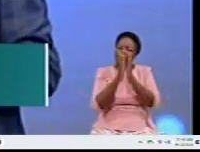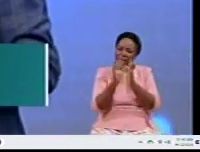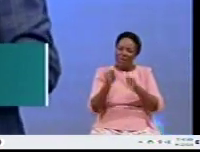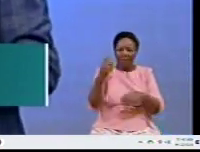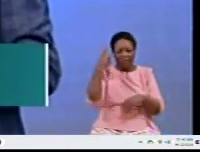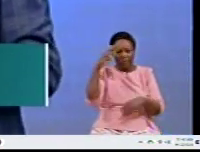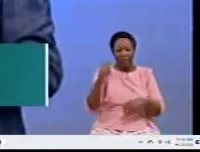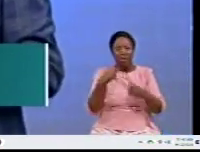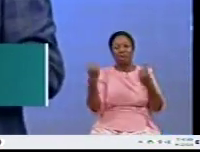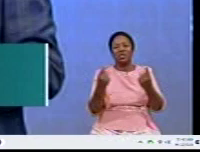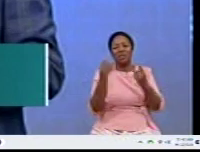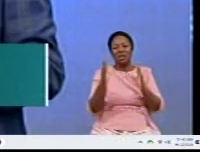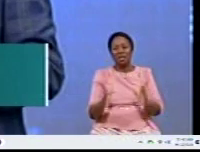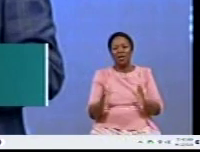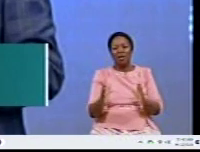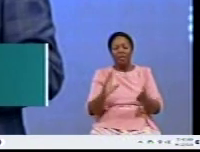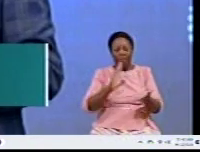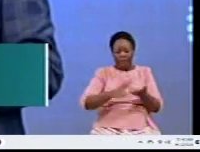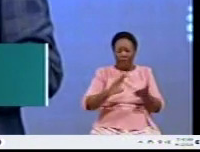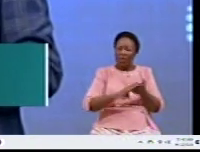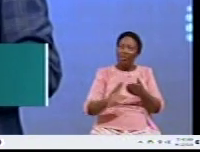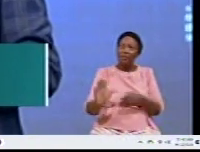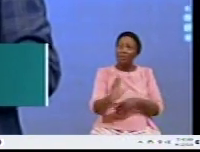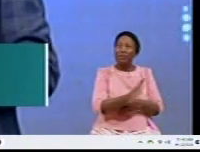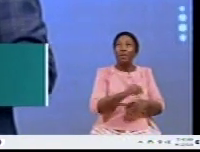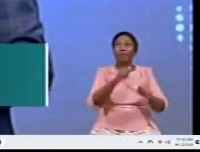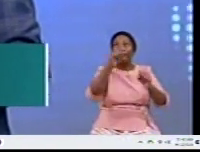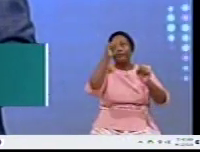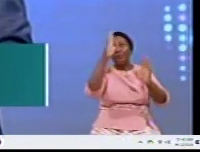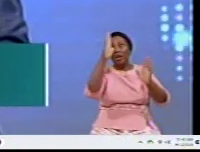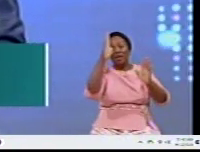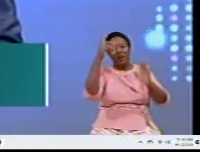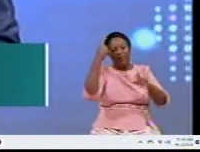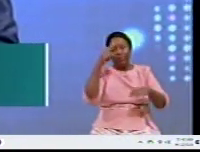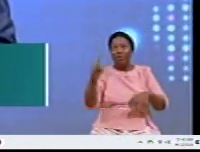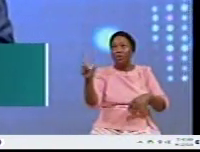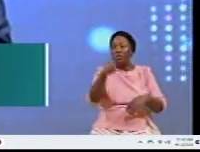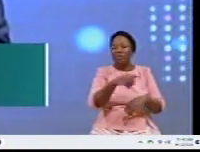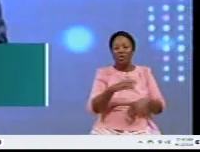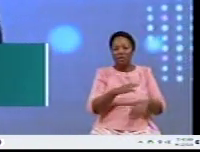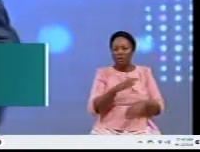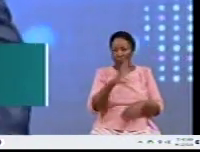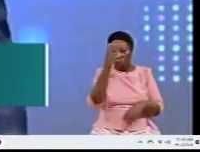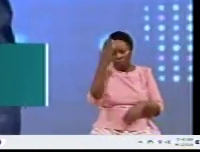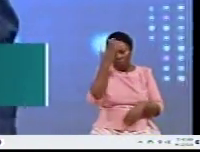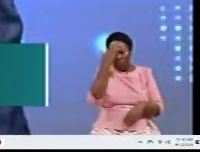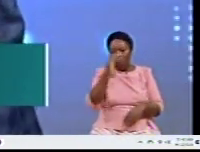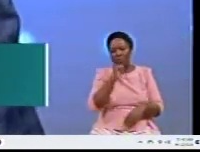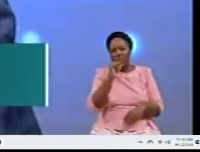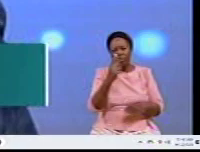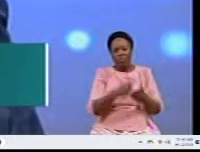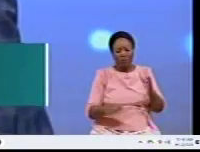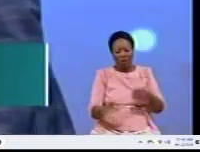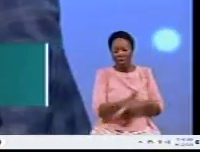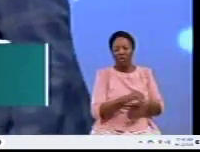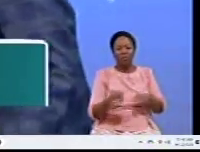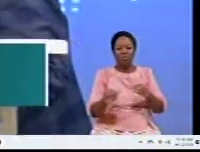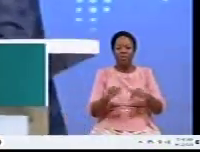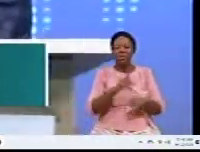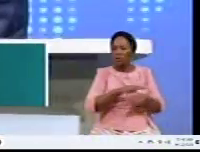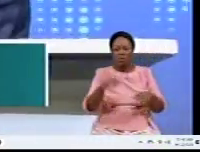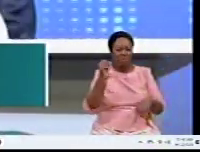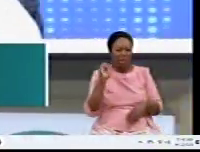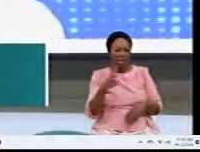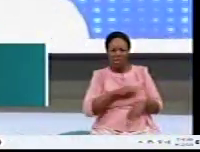sinner. Forgive them, Father, for they know not what they do. They do not understand. They do not